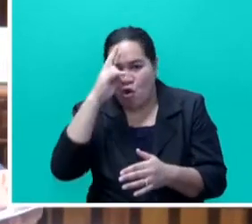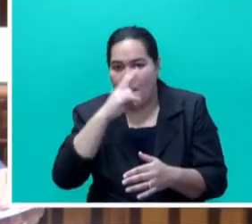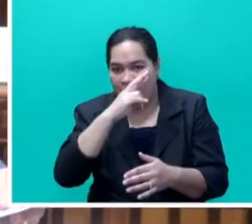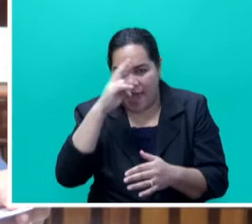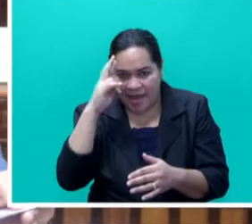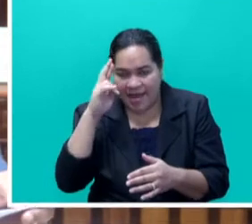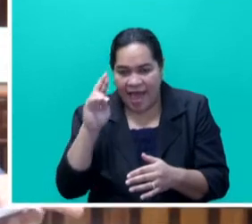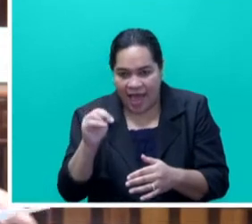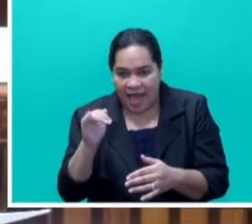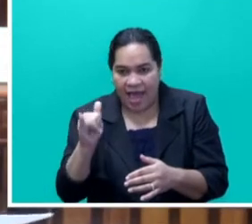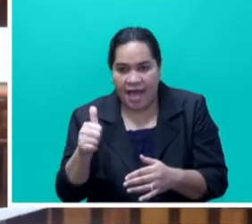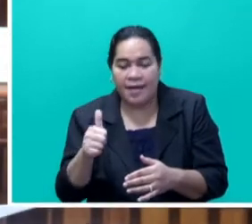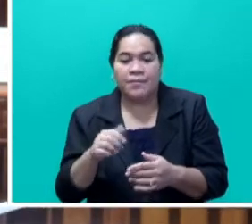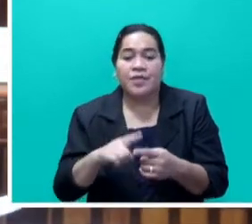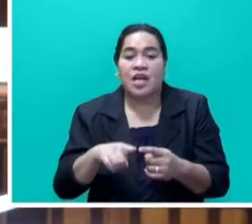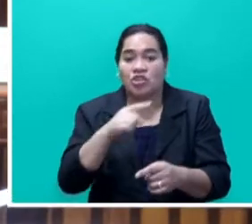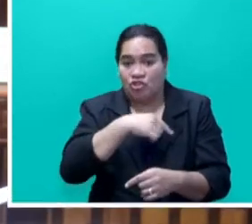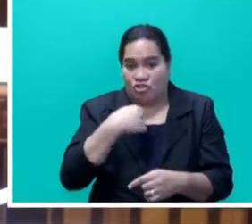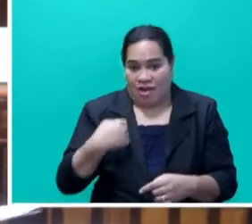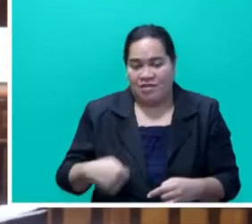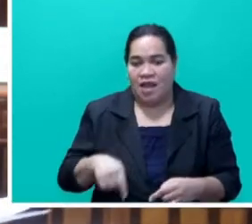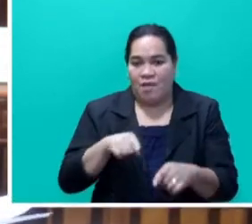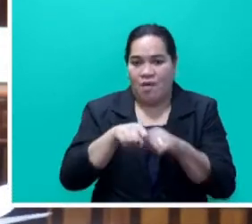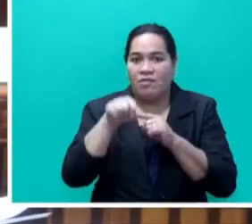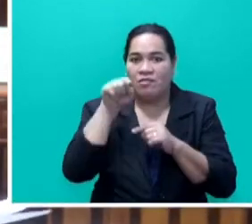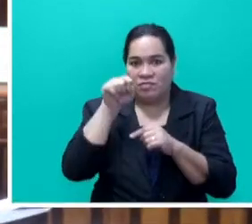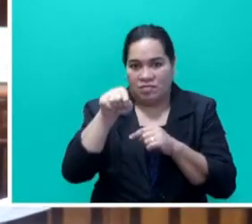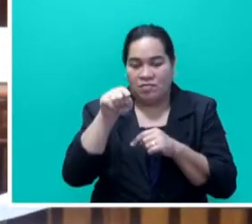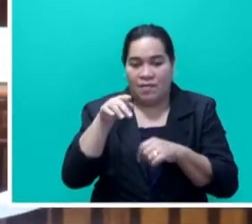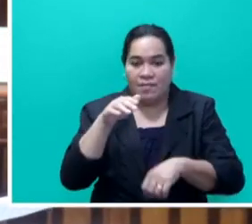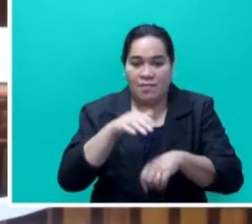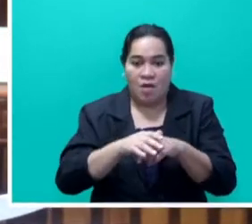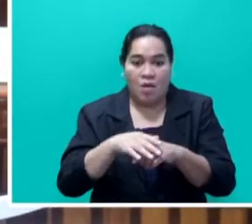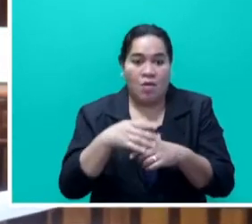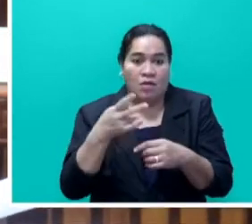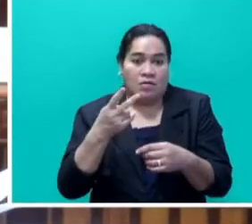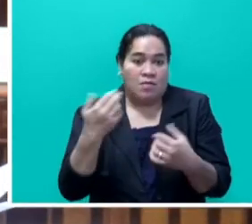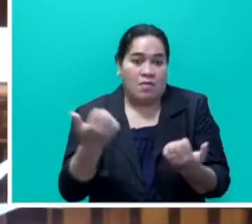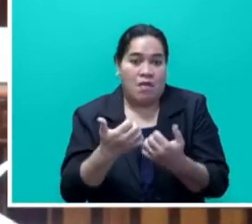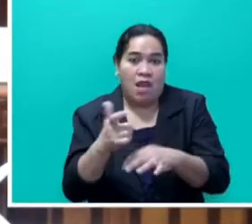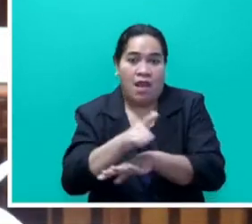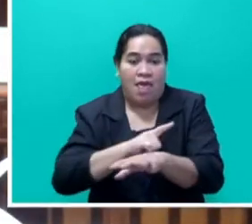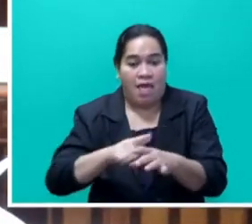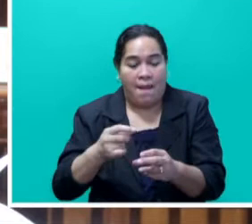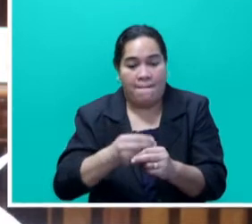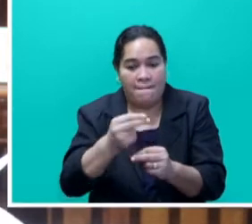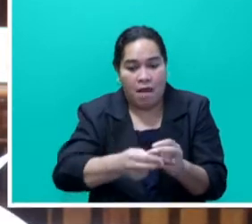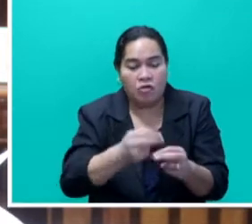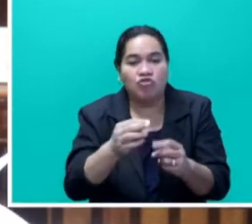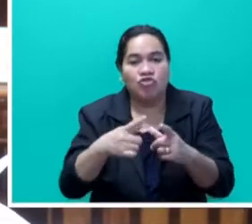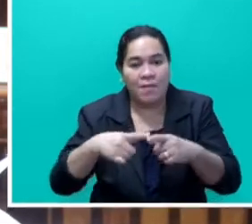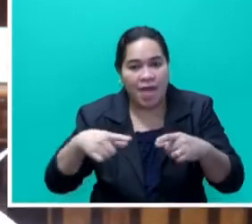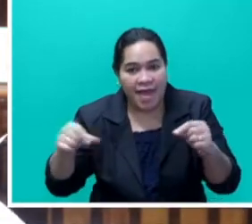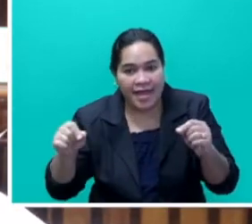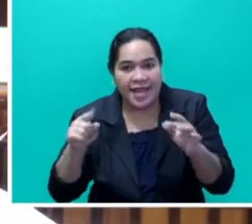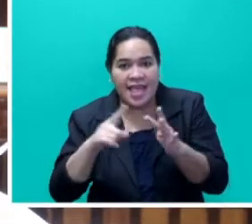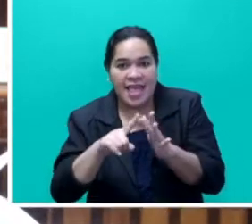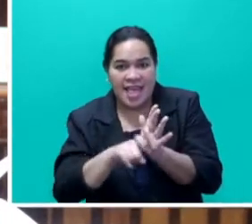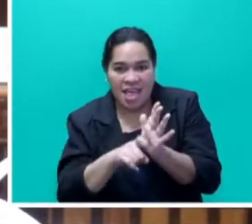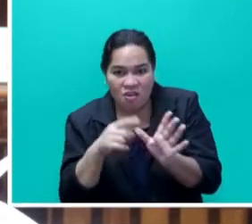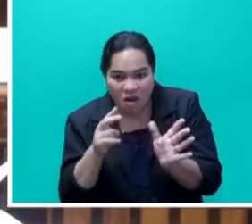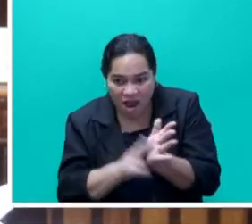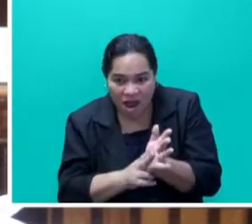China is another major producer of hemp on about 20,000 hectares of land. Apart from China, Japan, Iran, North and